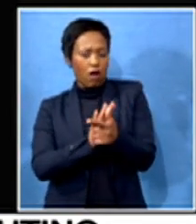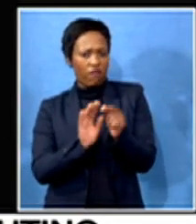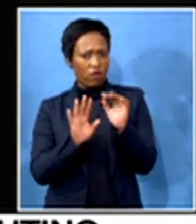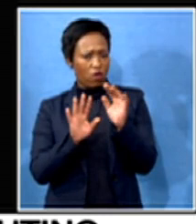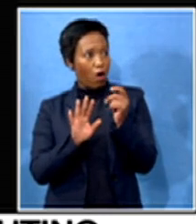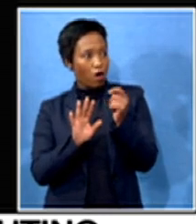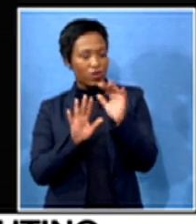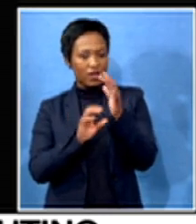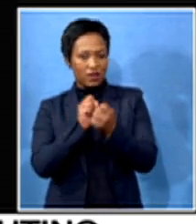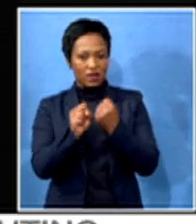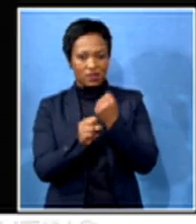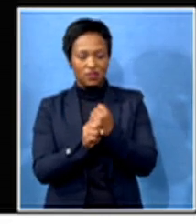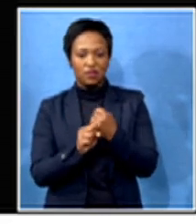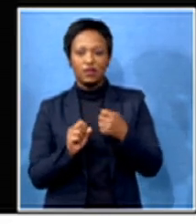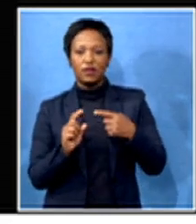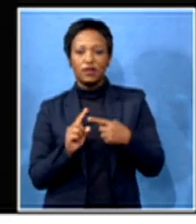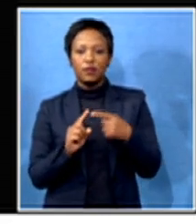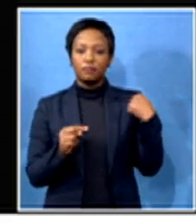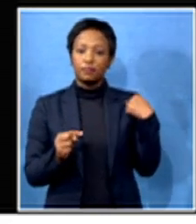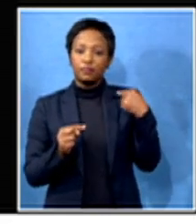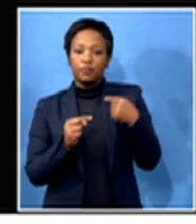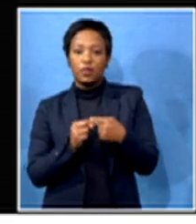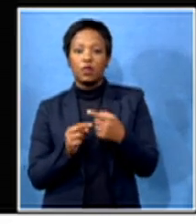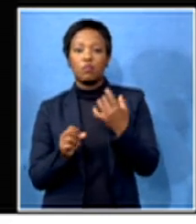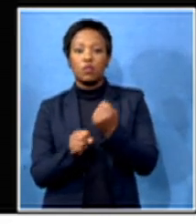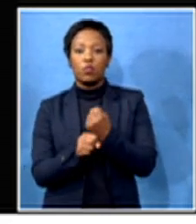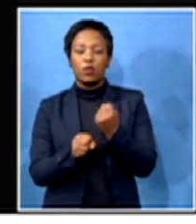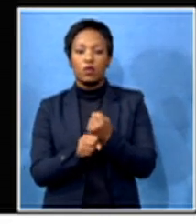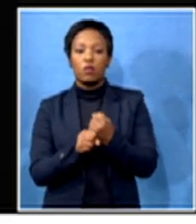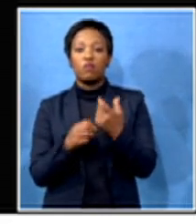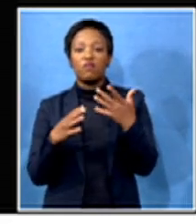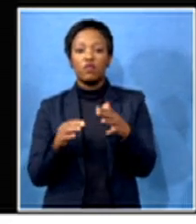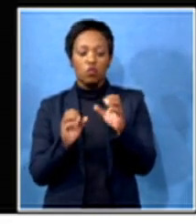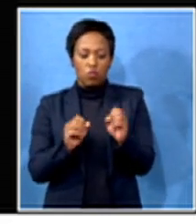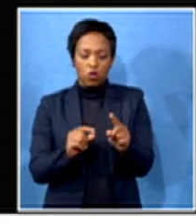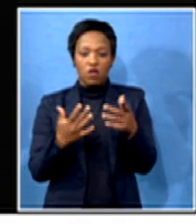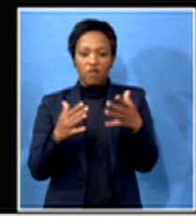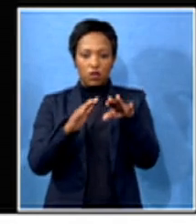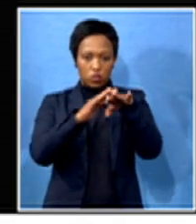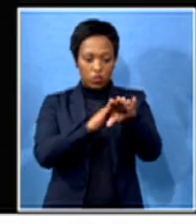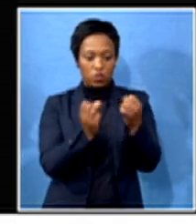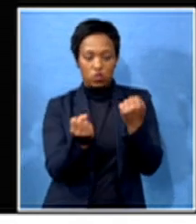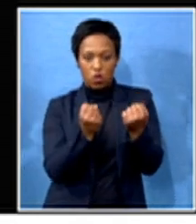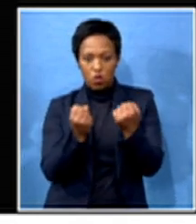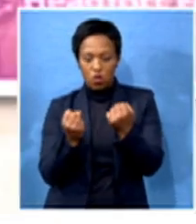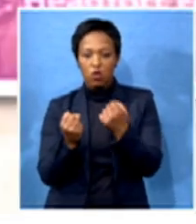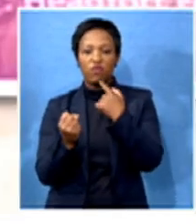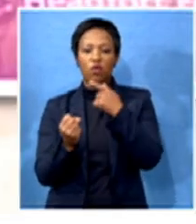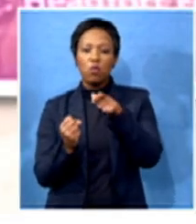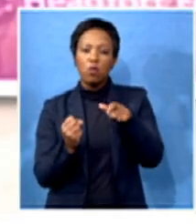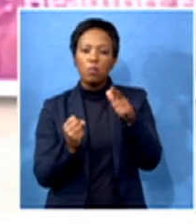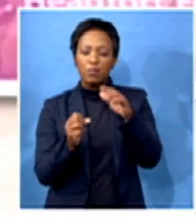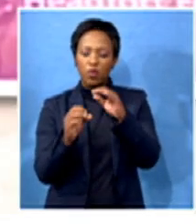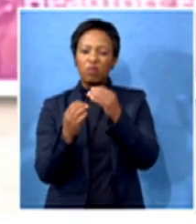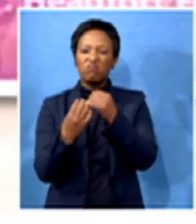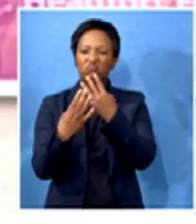now. So in the course of my work, I have the opportunity of going to court and representing inmates or